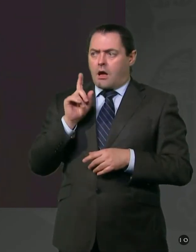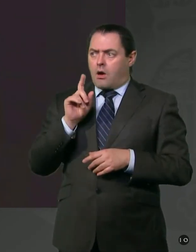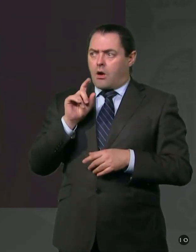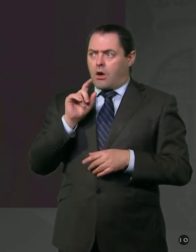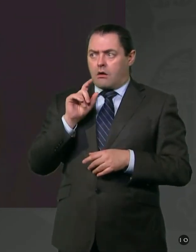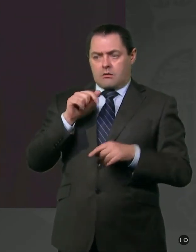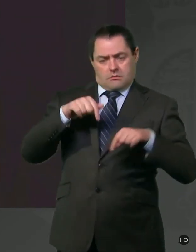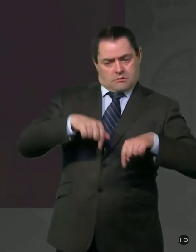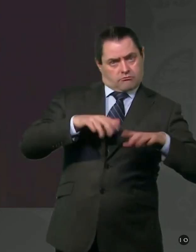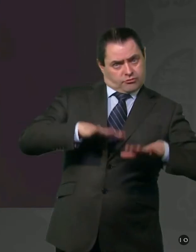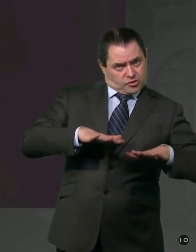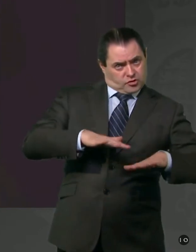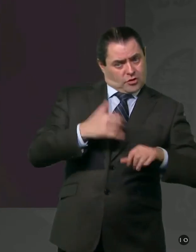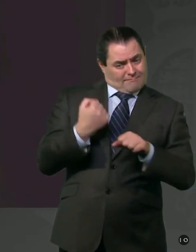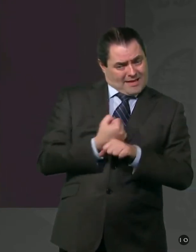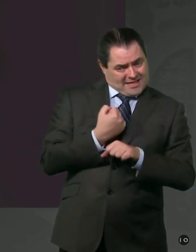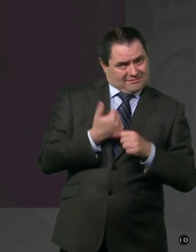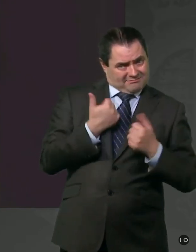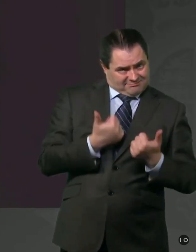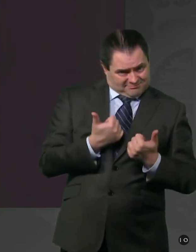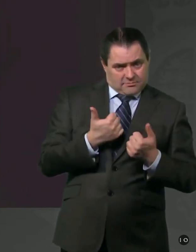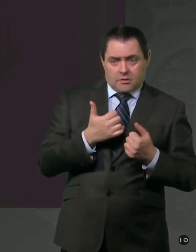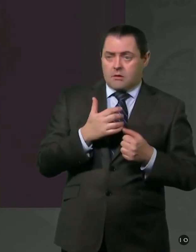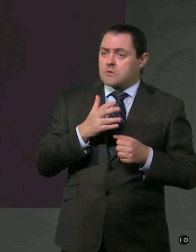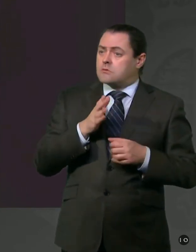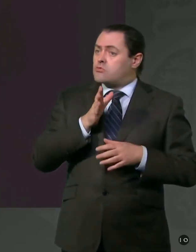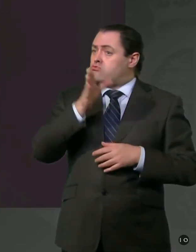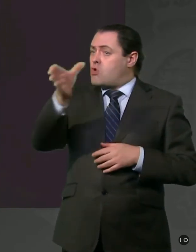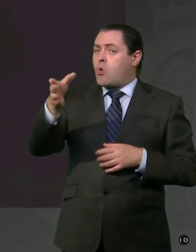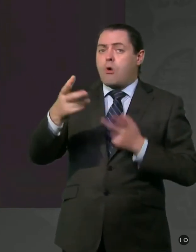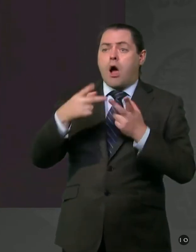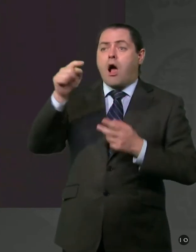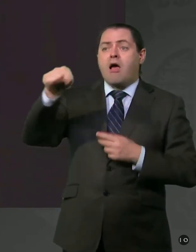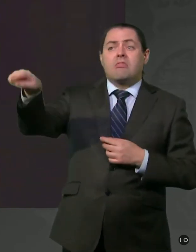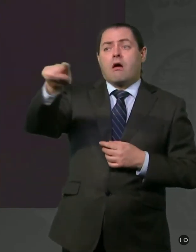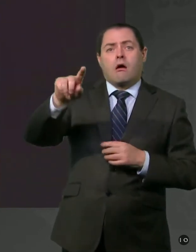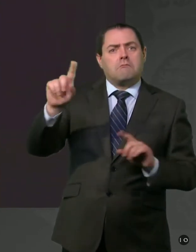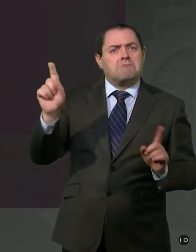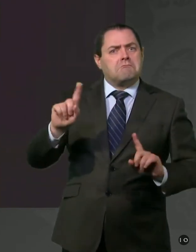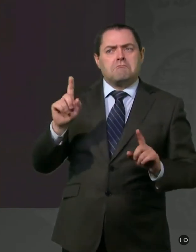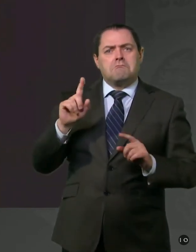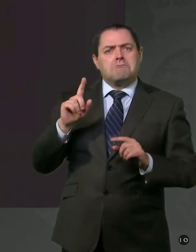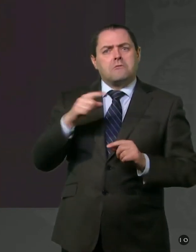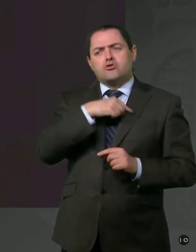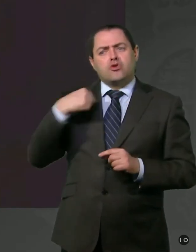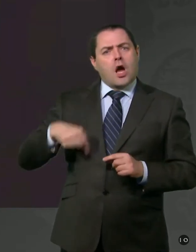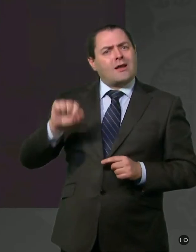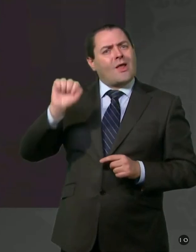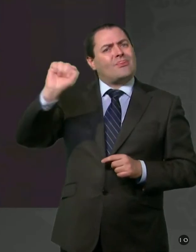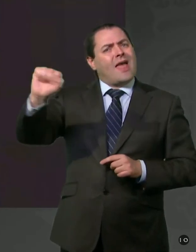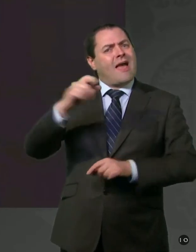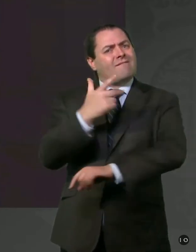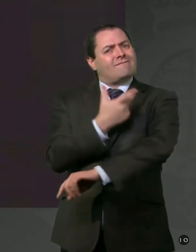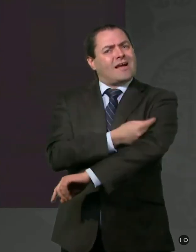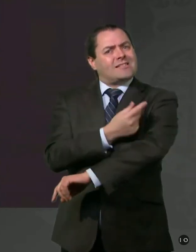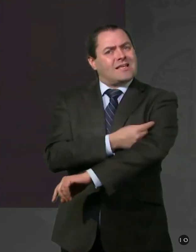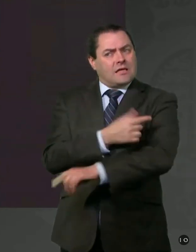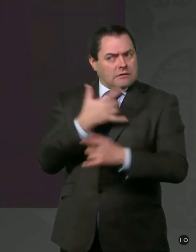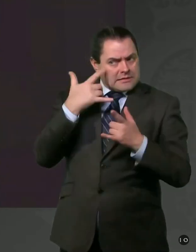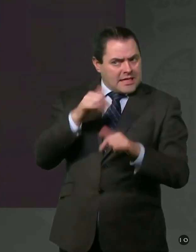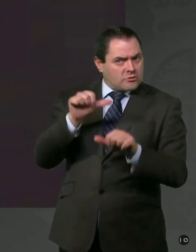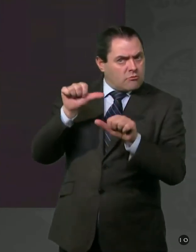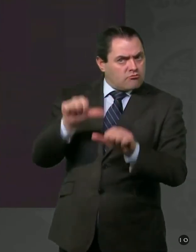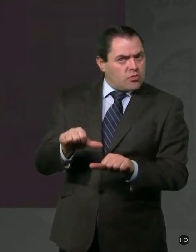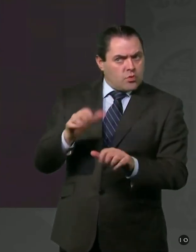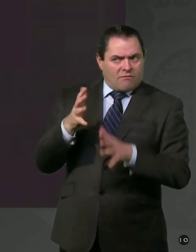again? China, for instance, has their own vaccine, but if it hasn't been tested or approved, what measures would we need to put in place to